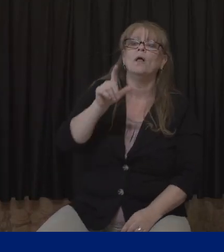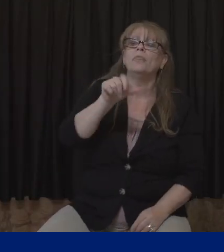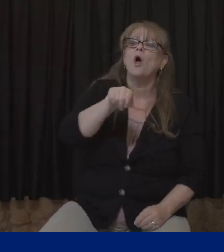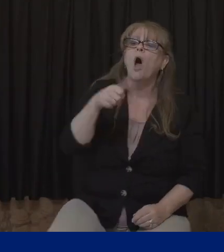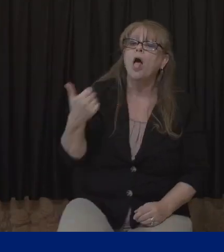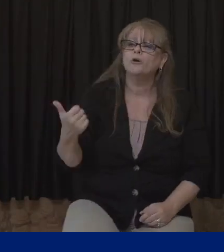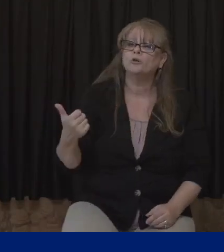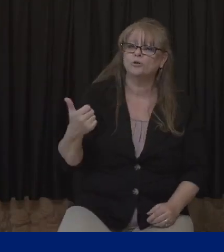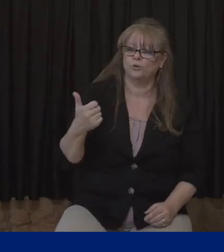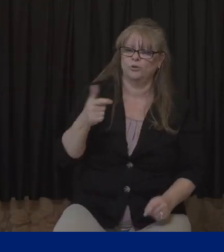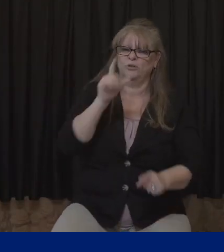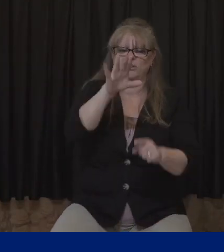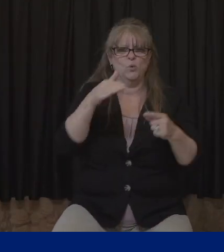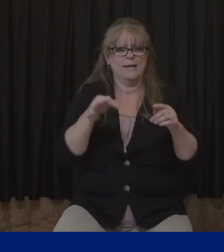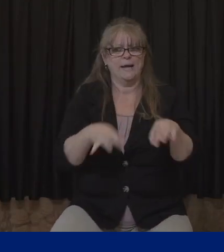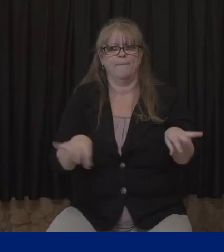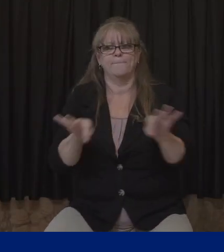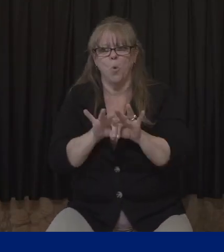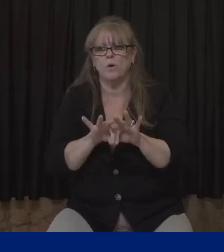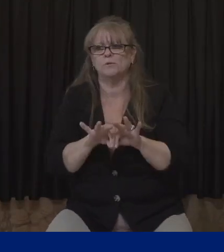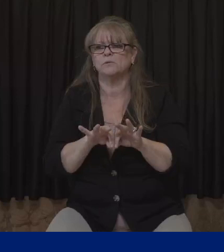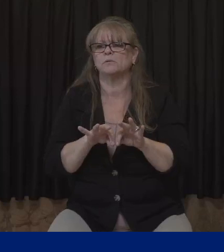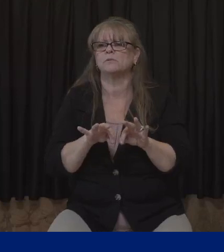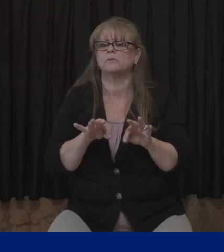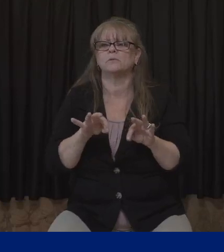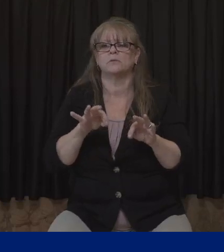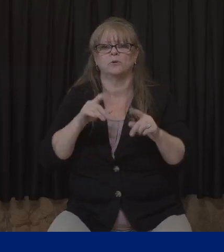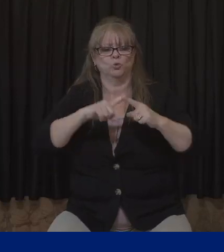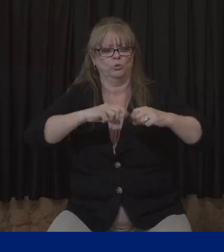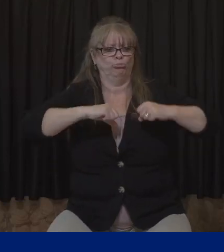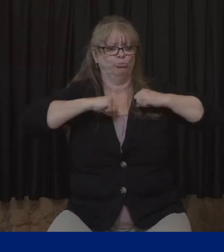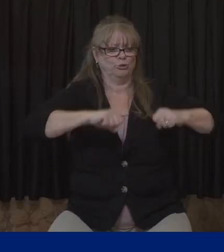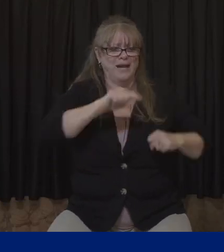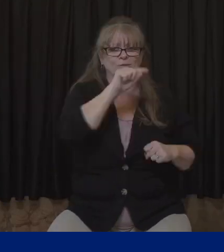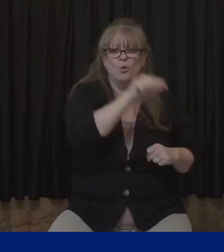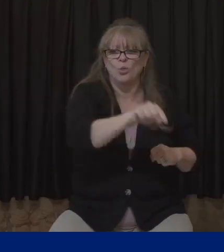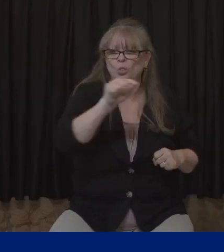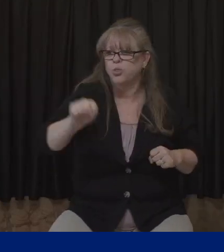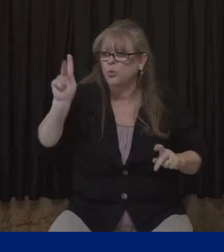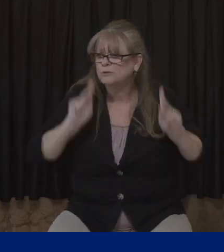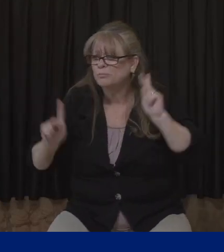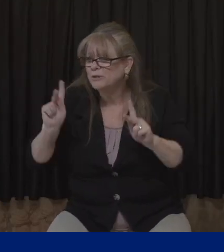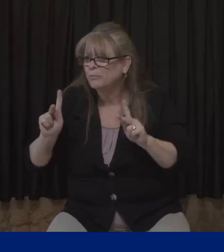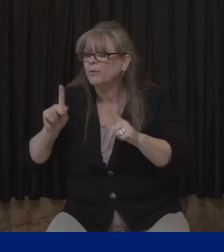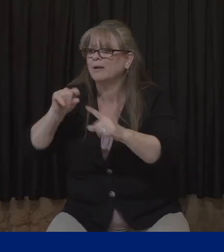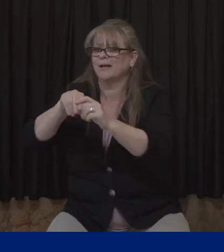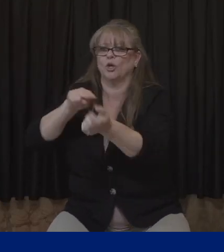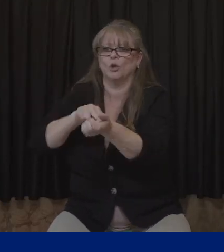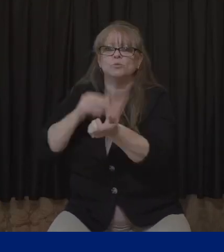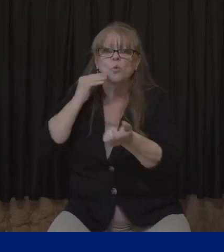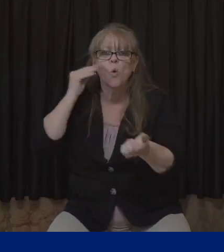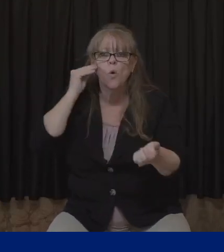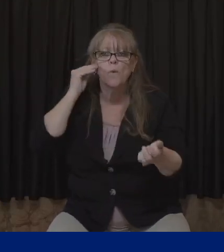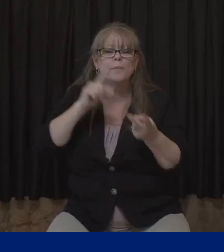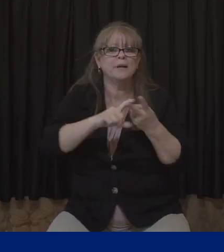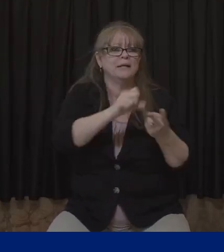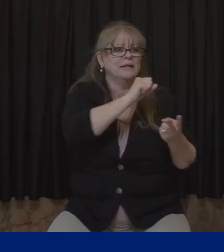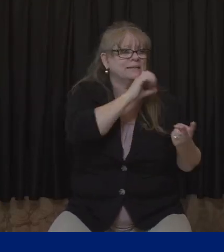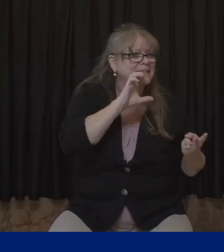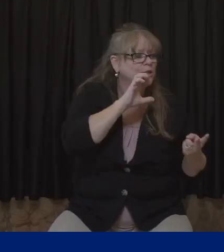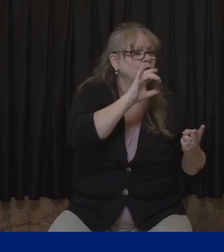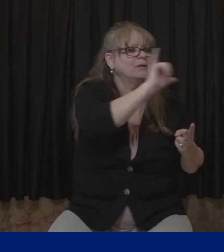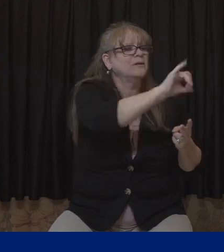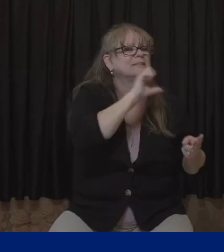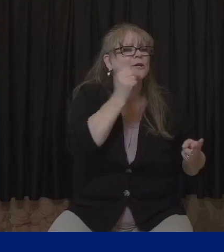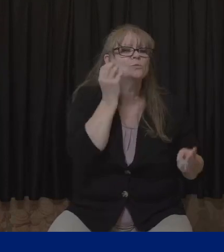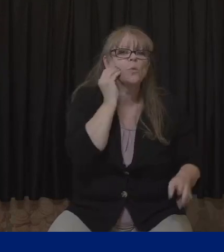is protecting those who live in nursing homes, senior care facilities. And I want to spend a moment on this because this